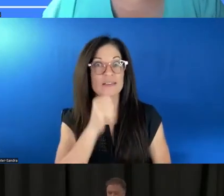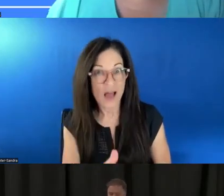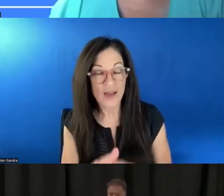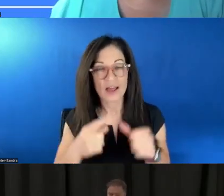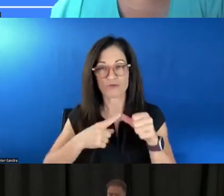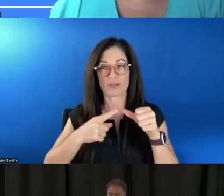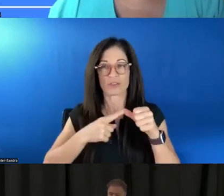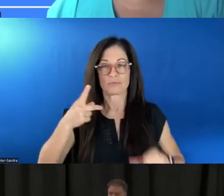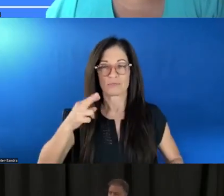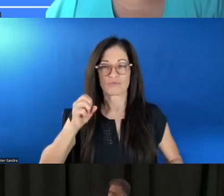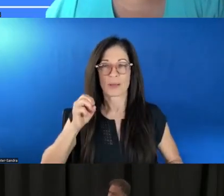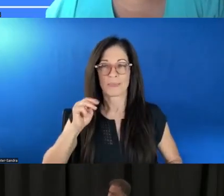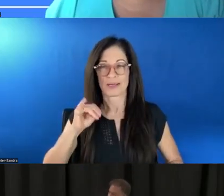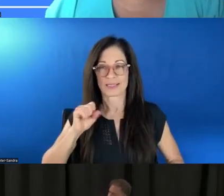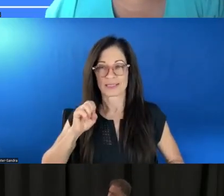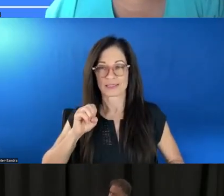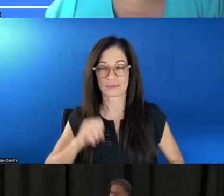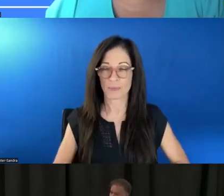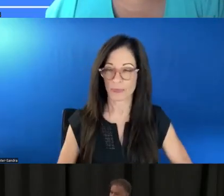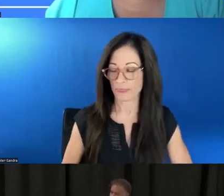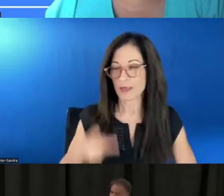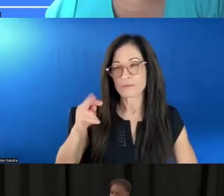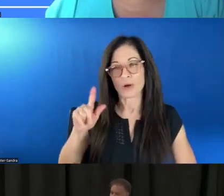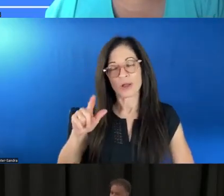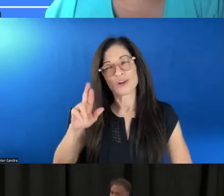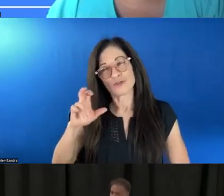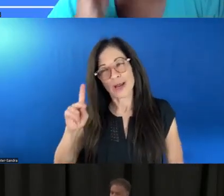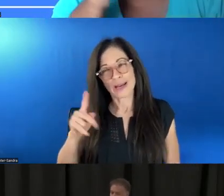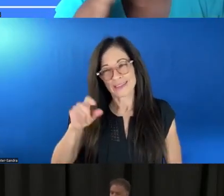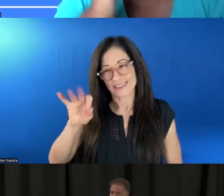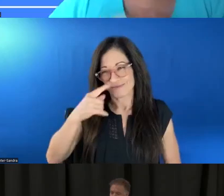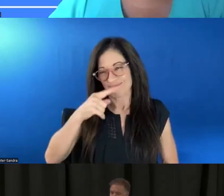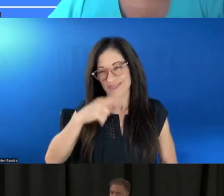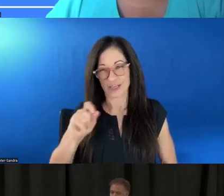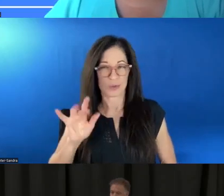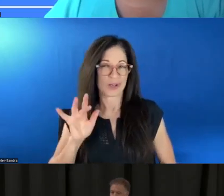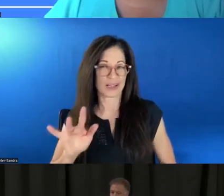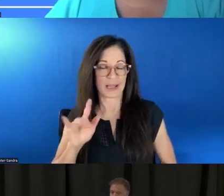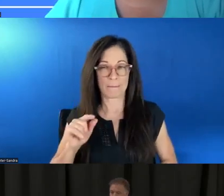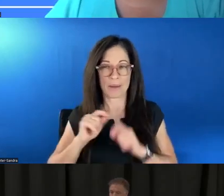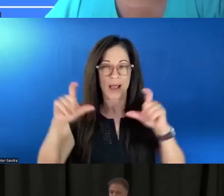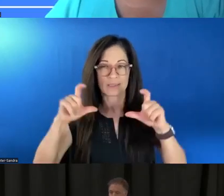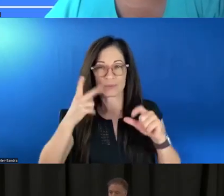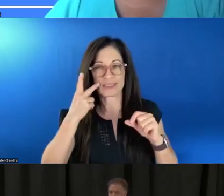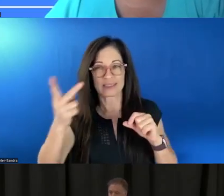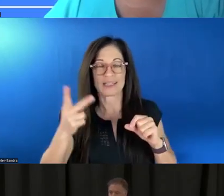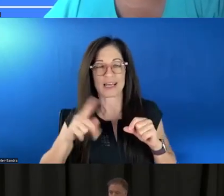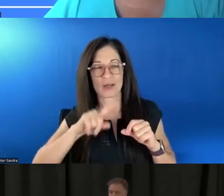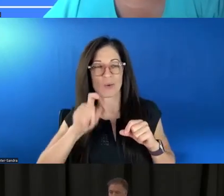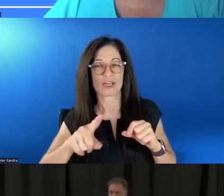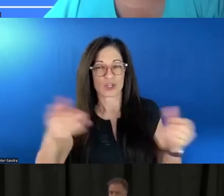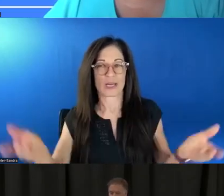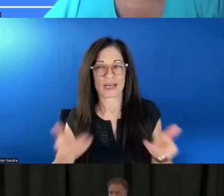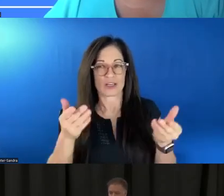premise. And Rick, if I could I ask you to click one of those boxes for us so that we can see the question in the room?